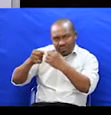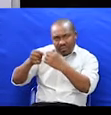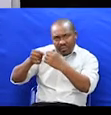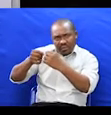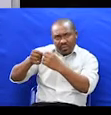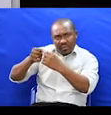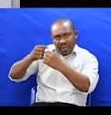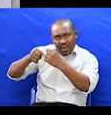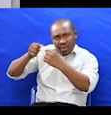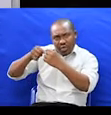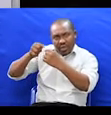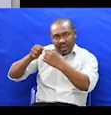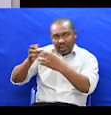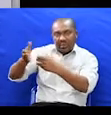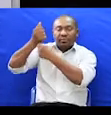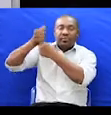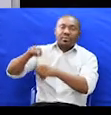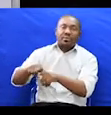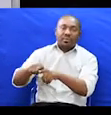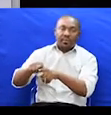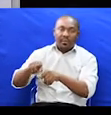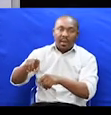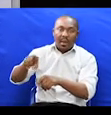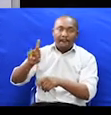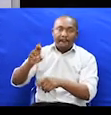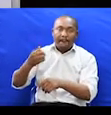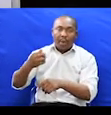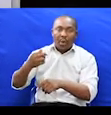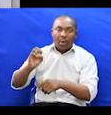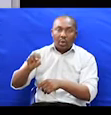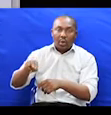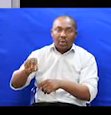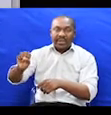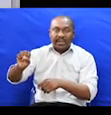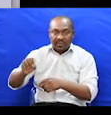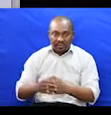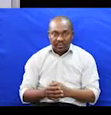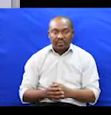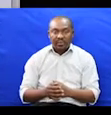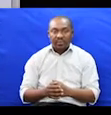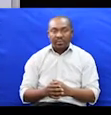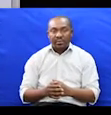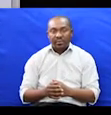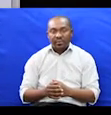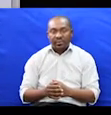It is found within the nucleus.